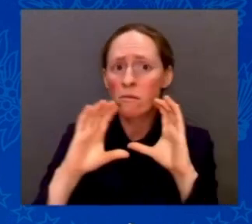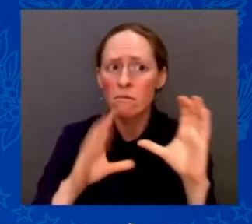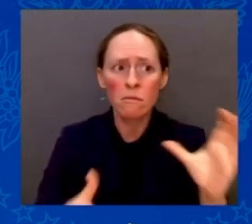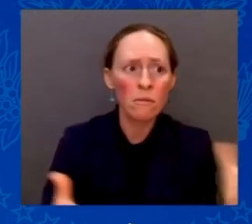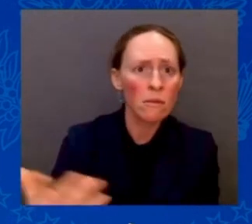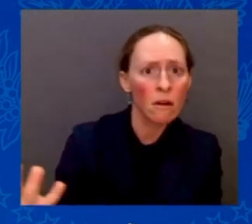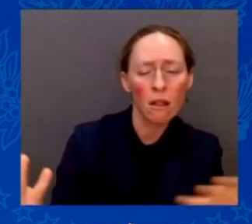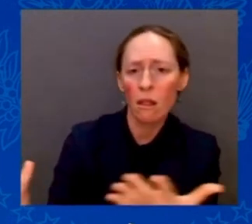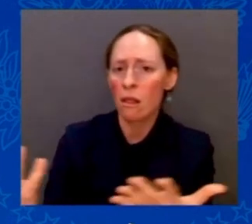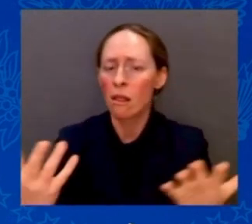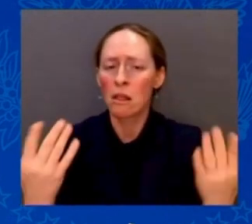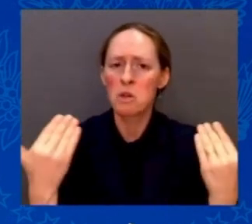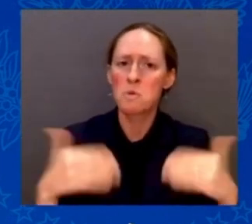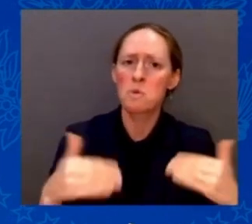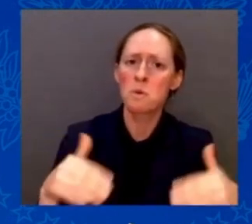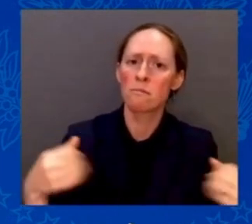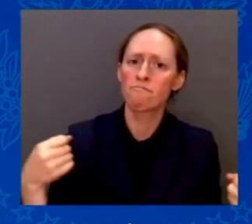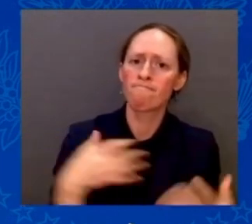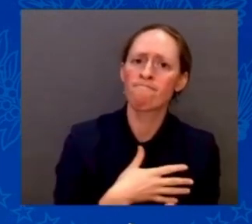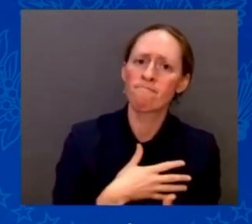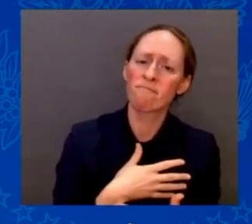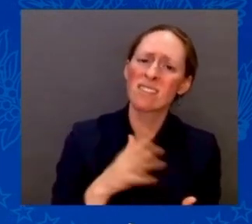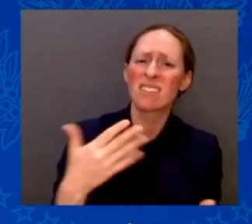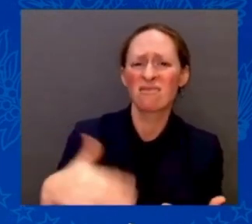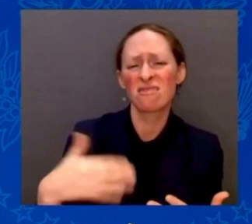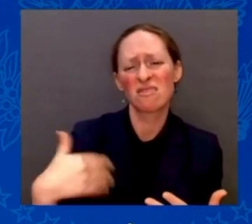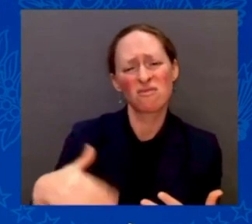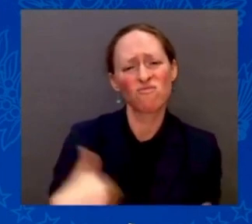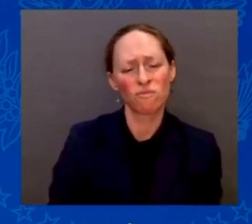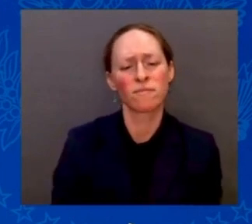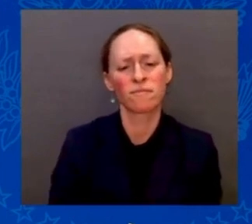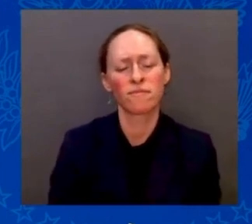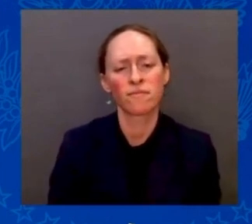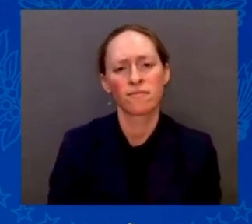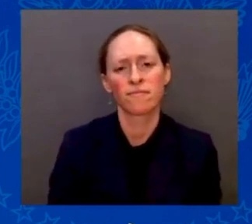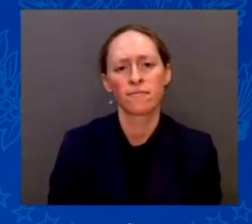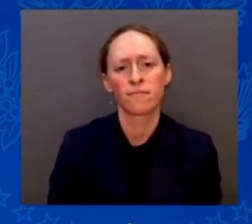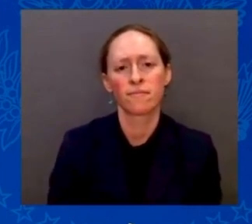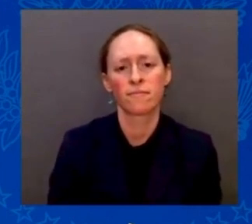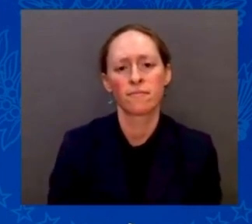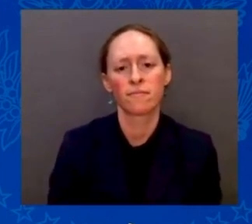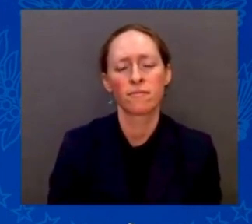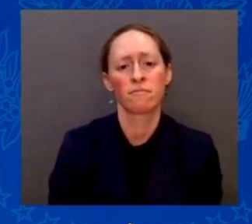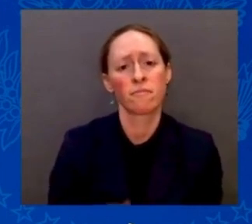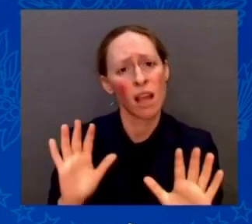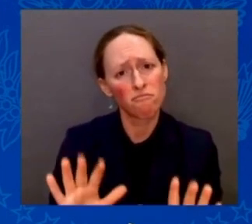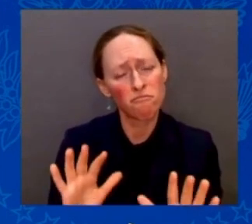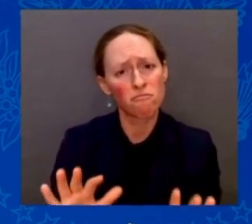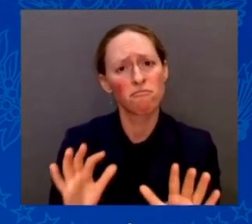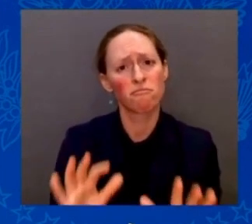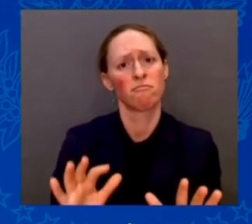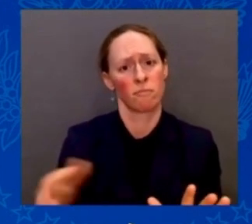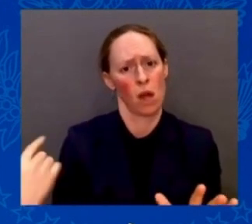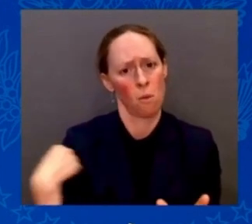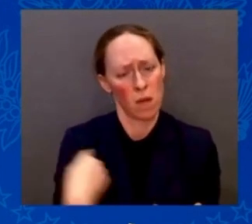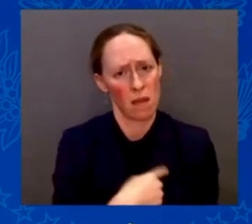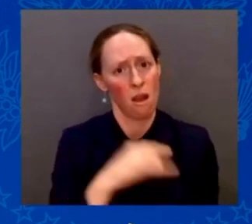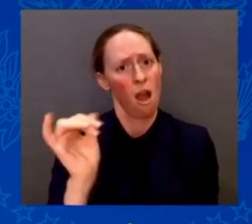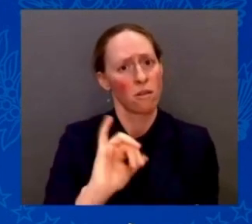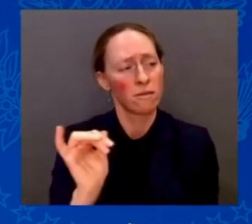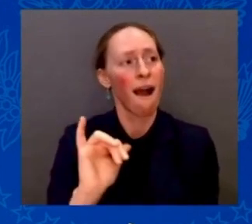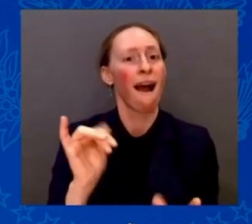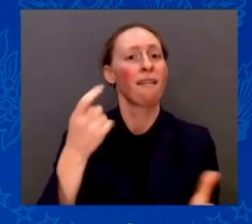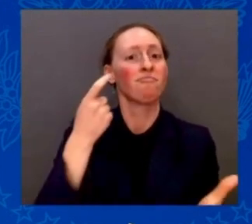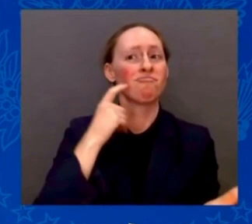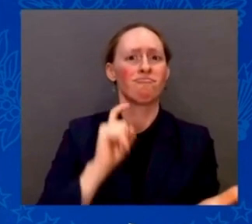everything. Everywhere we turned, we saw and felt the aloha spirit, neighbors helping neighbors. I mean, I know this sounds kind of